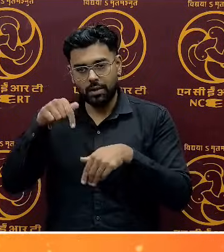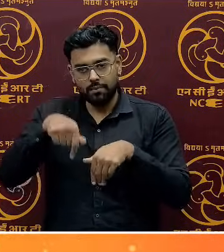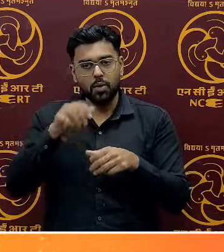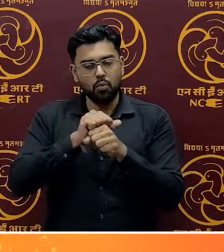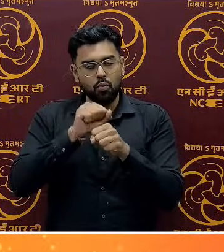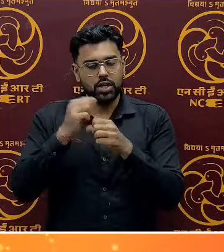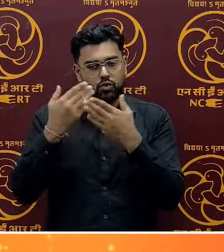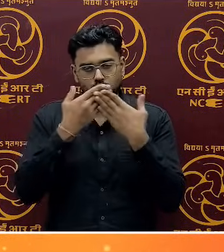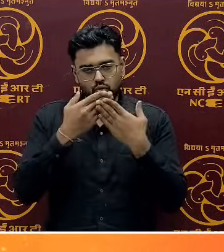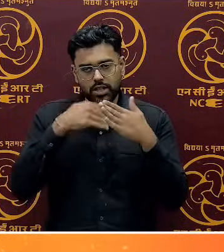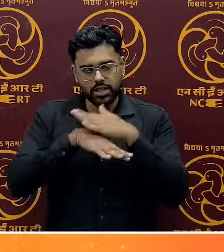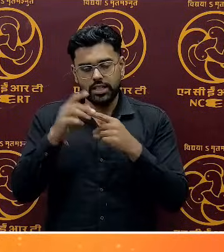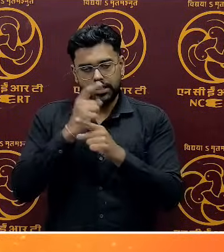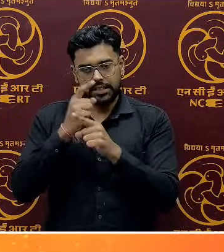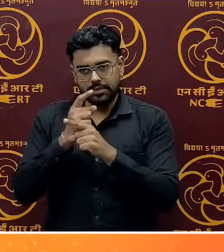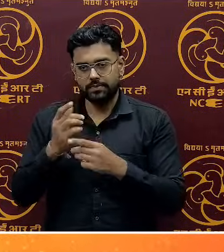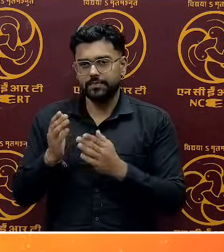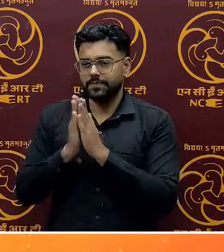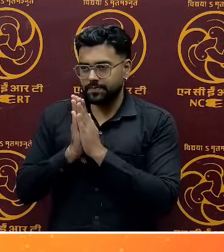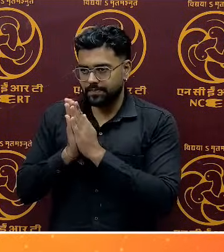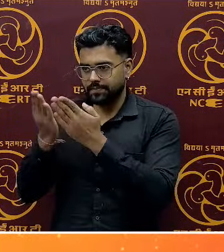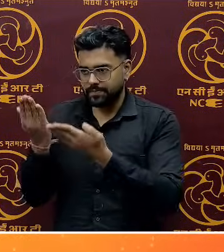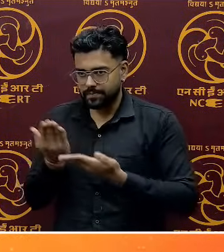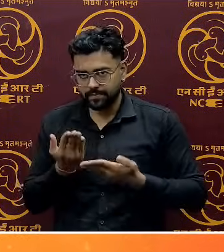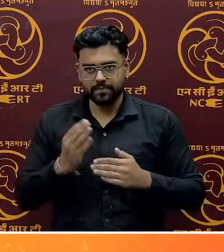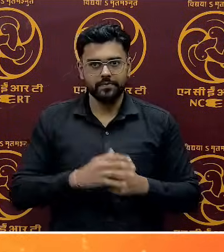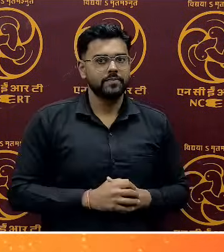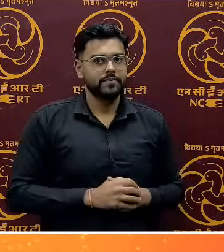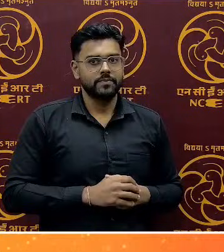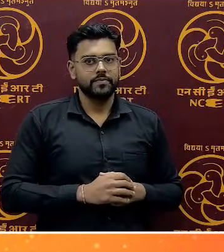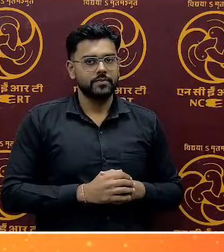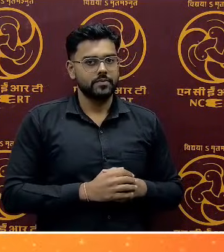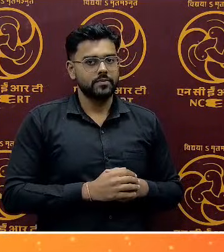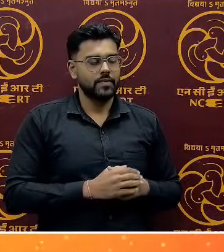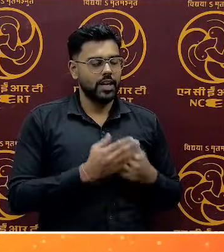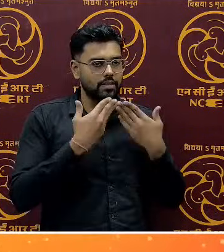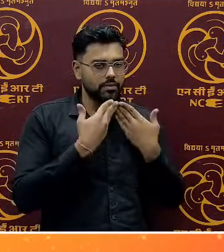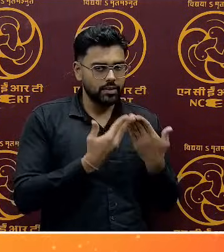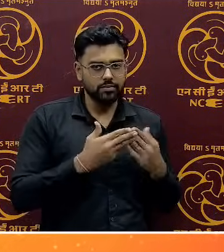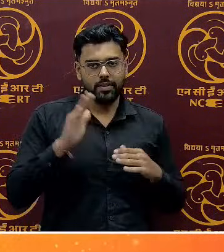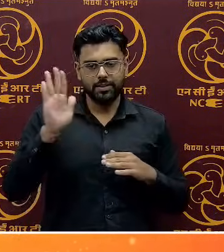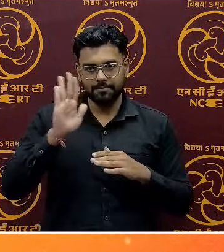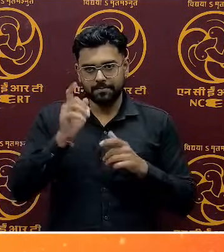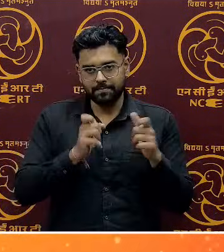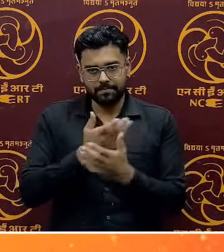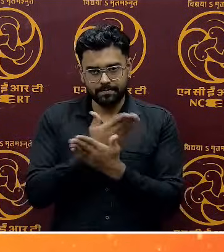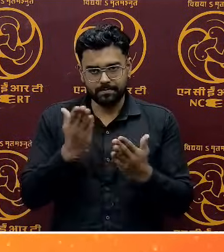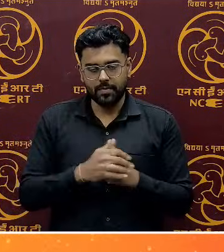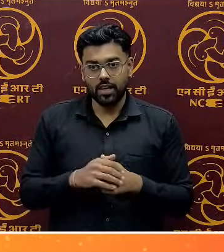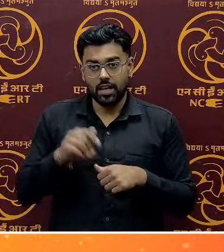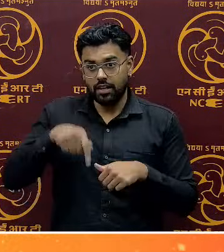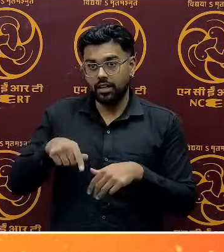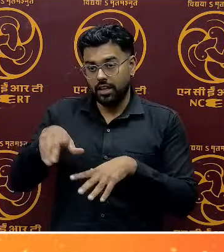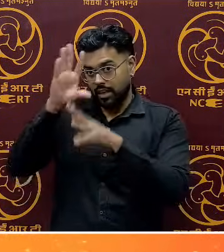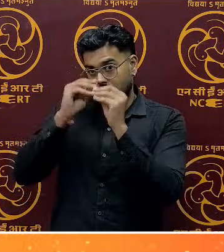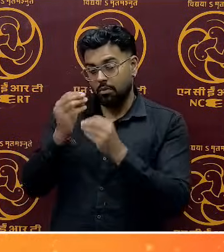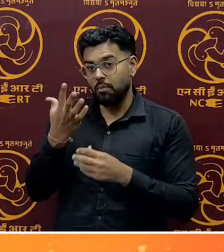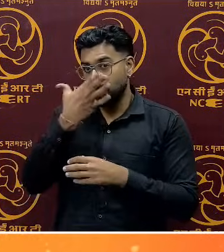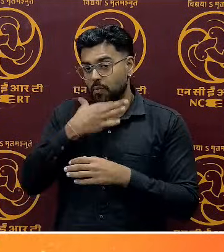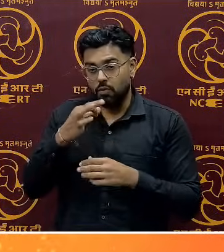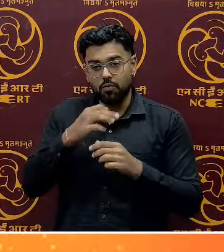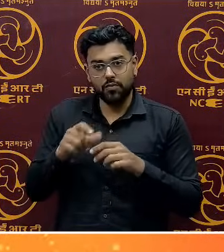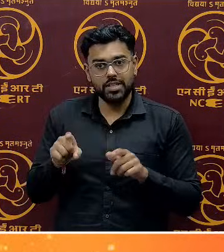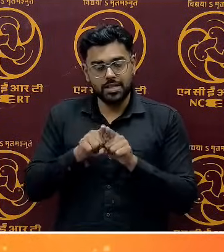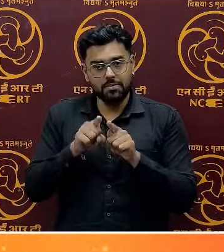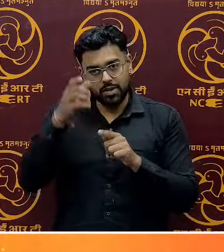School. Ma'am, namaskar. Once again, very warm welcome to you. Thank you, Harpreet. Hello, viewers. And today we have the privilege of learning another beautiful,